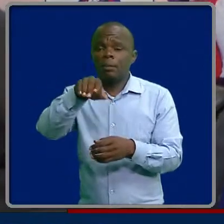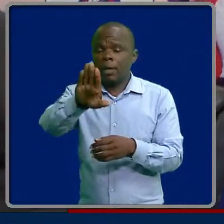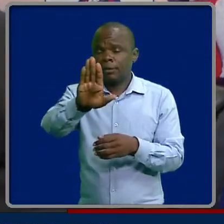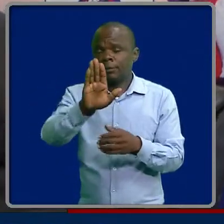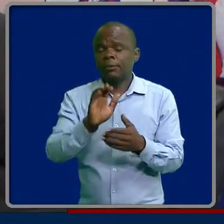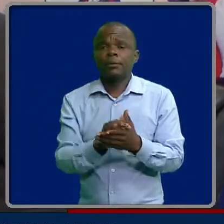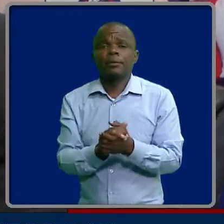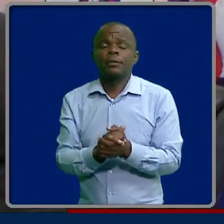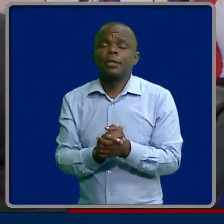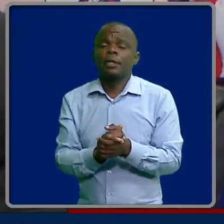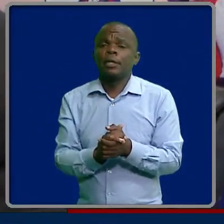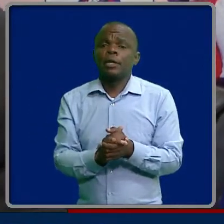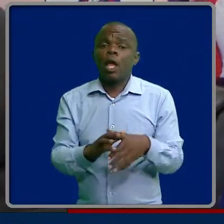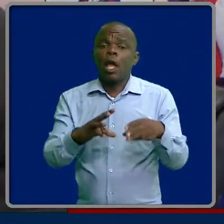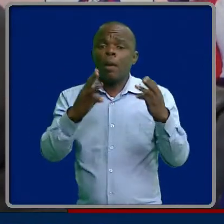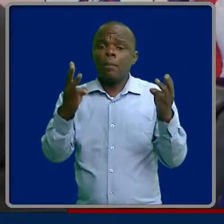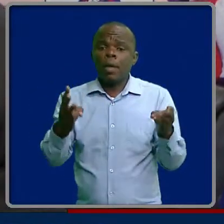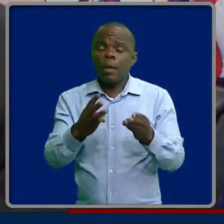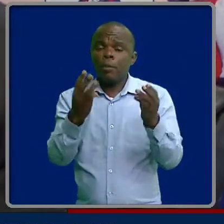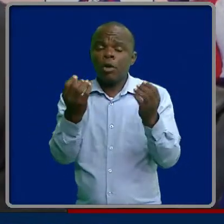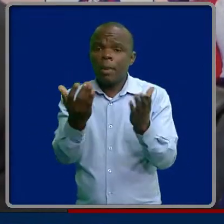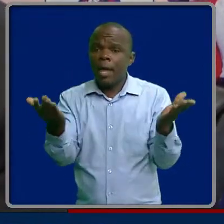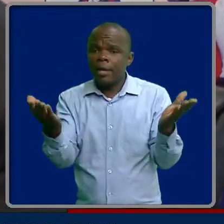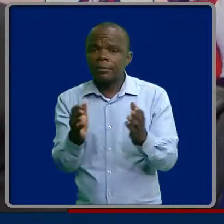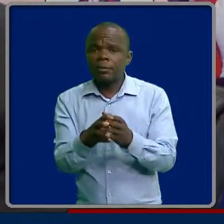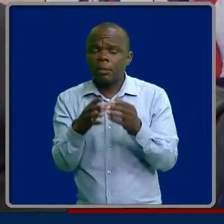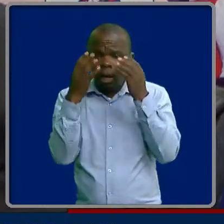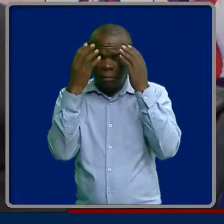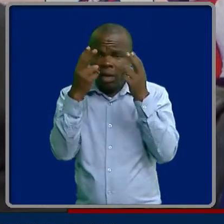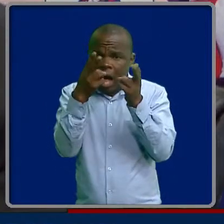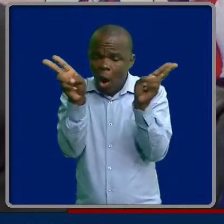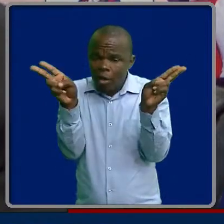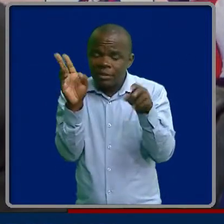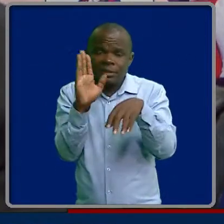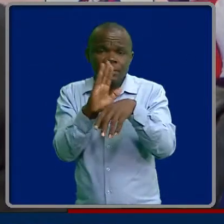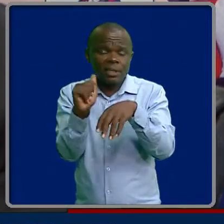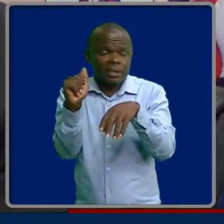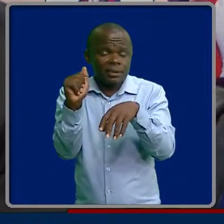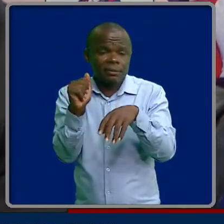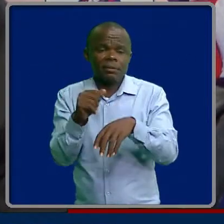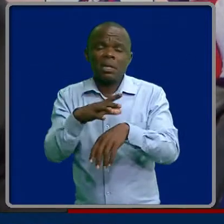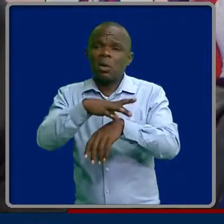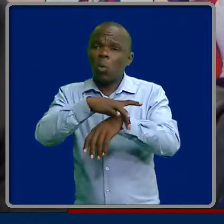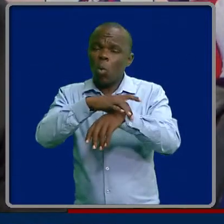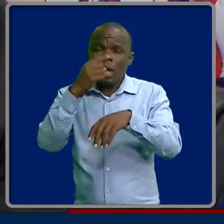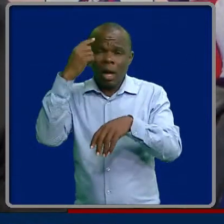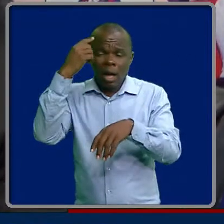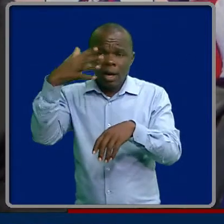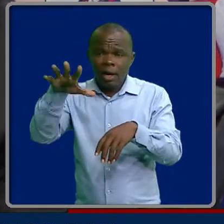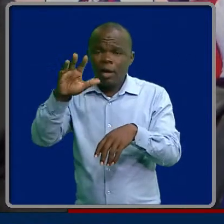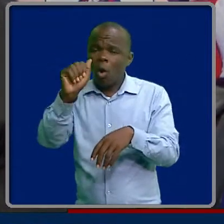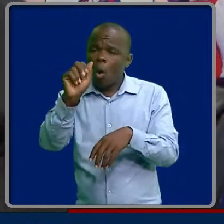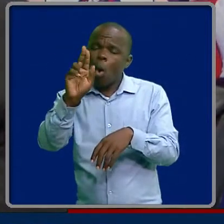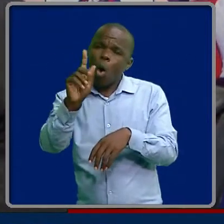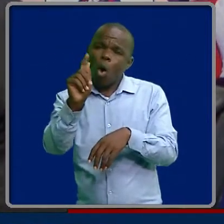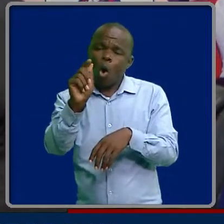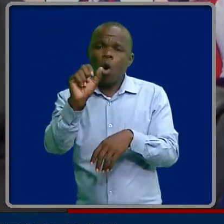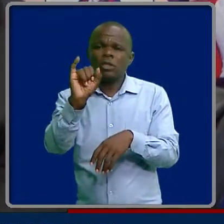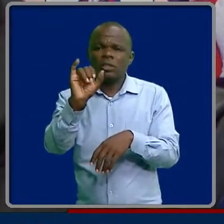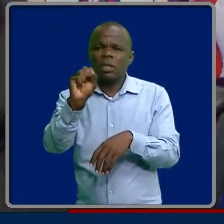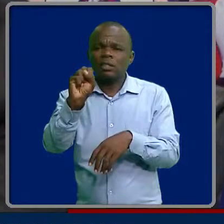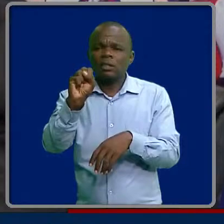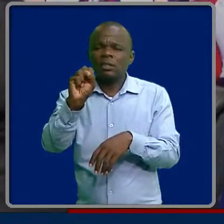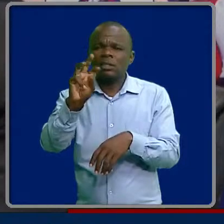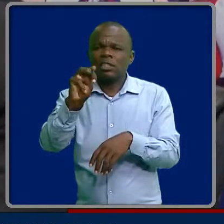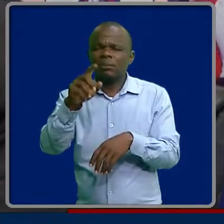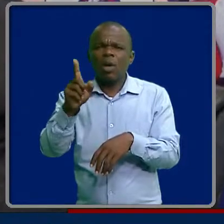spaces. He says that many people in Eswatini remain unaware of what autism is, how it affects individuals, and the support systems